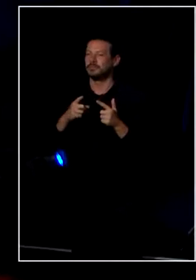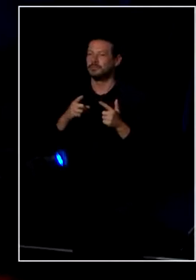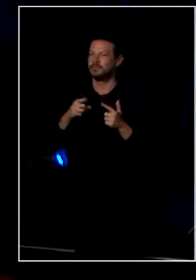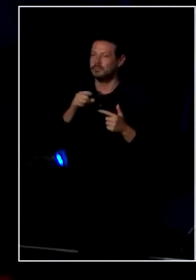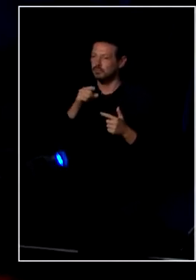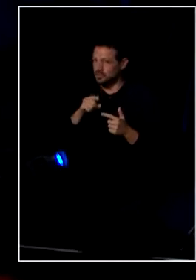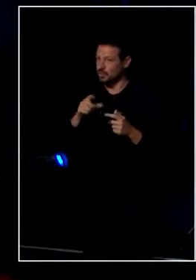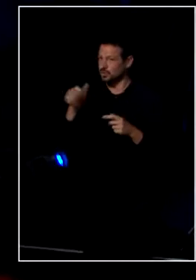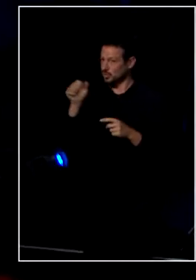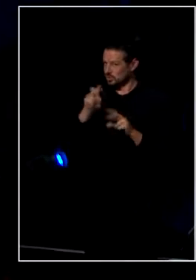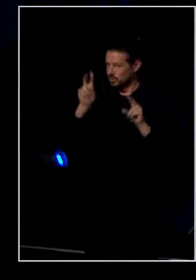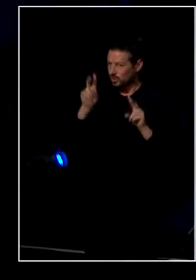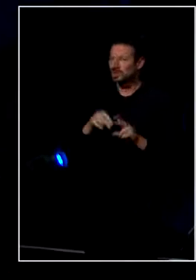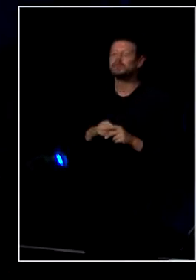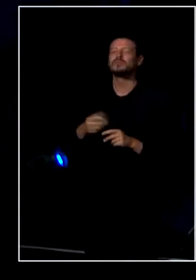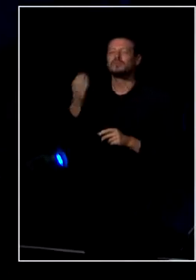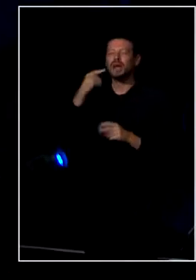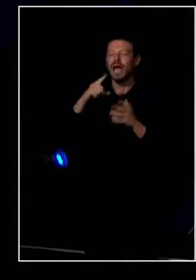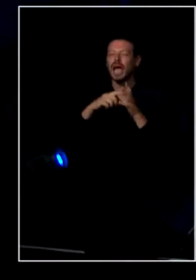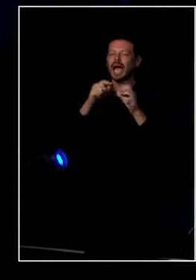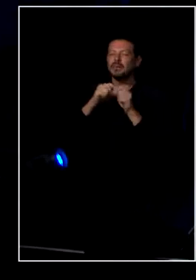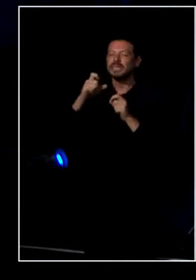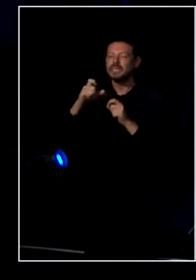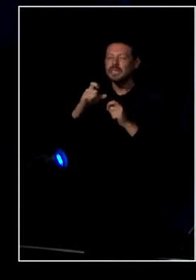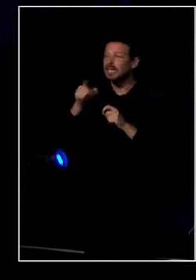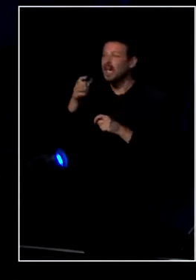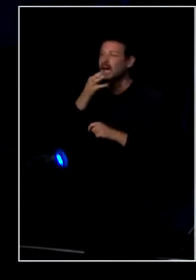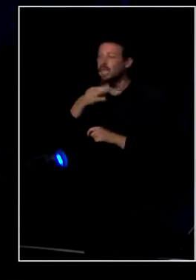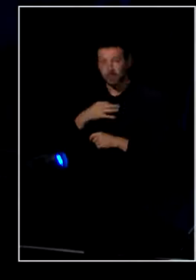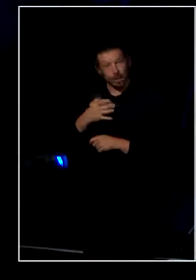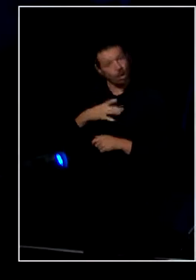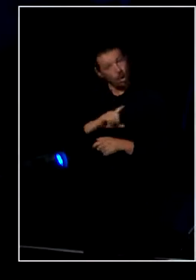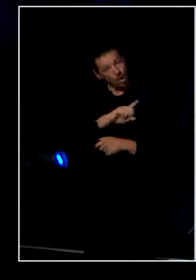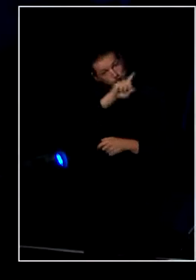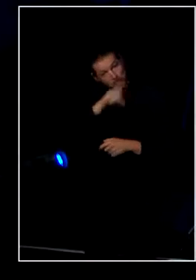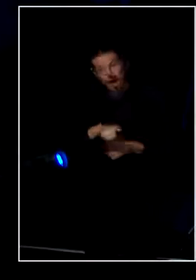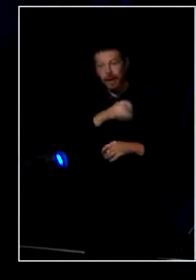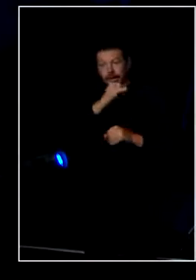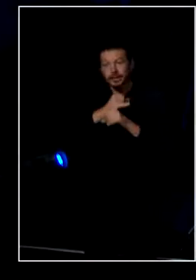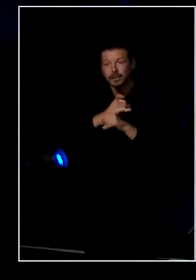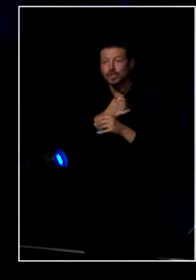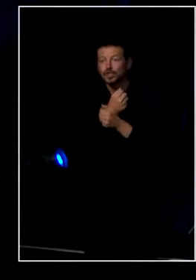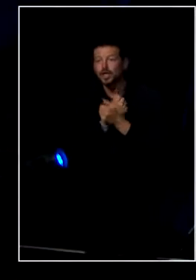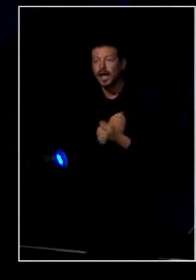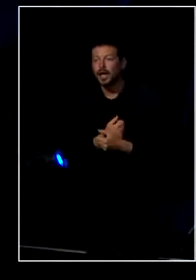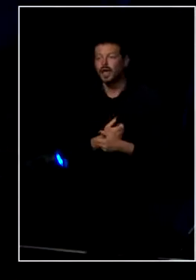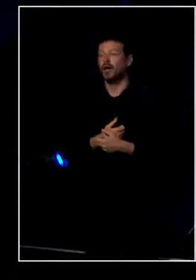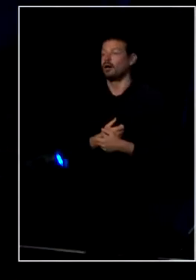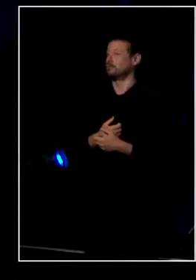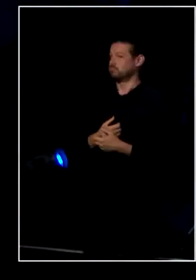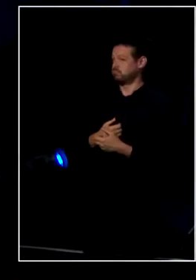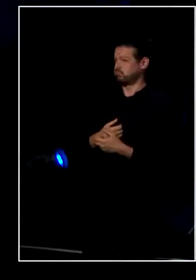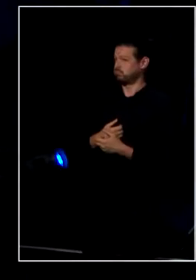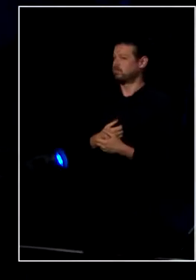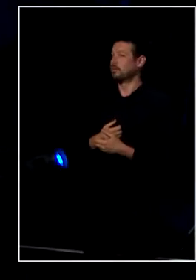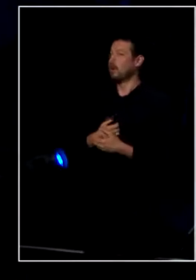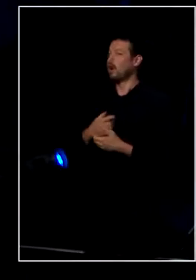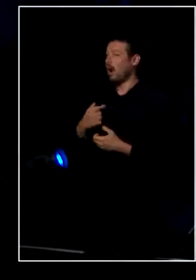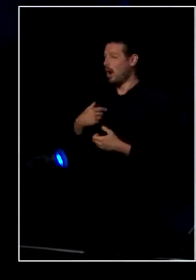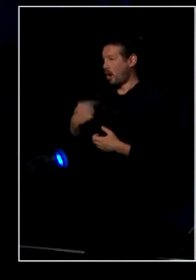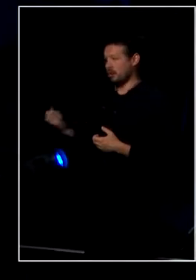when the ABC asked me would I like to go back to the jail that I was brought up in, and I had three people to come with